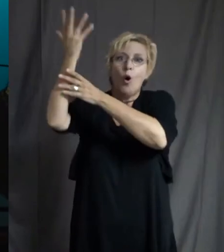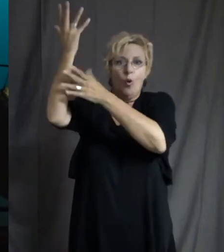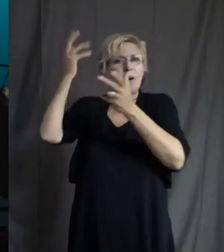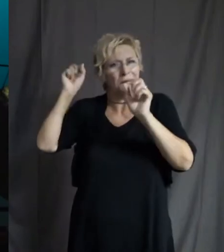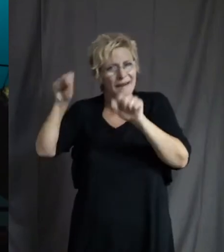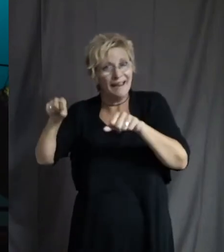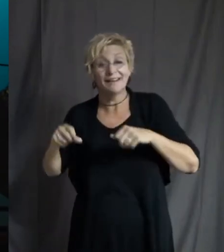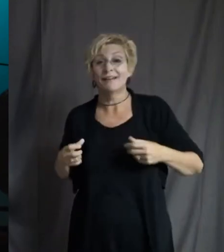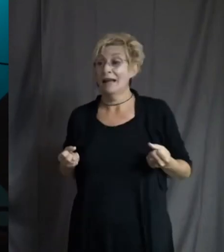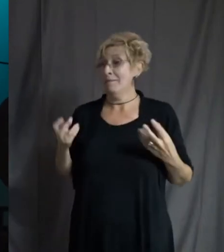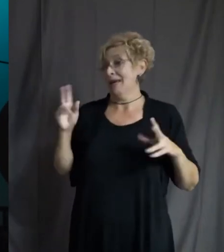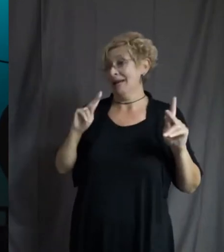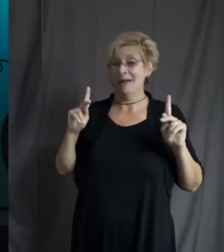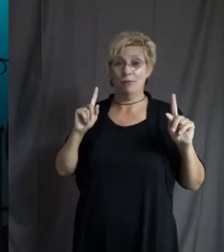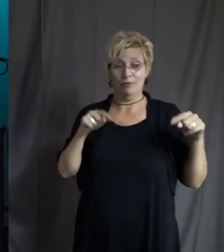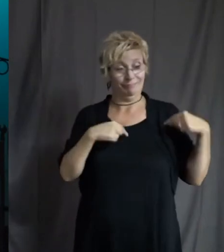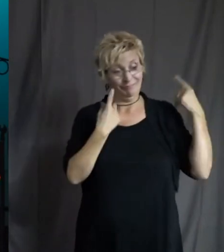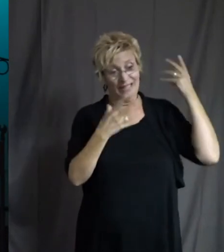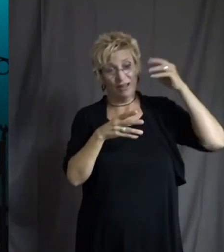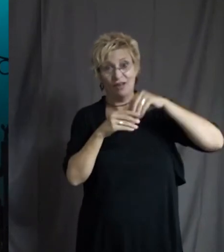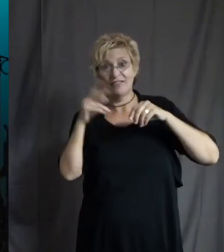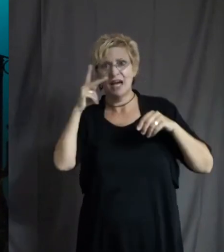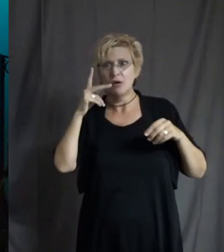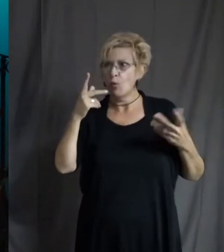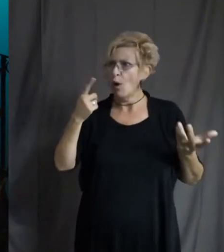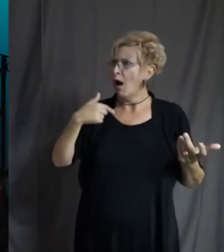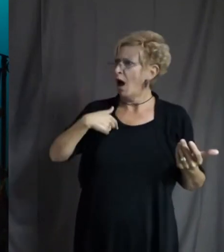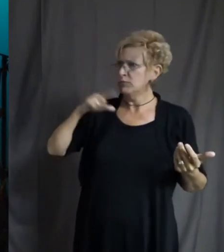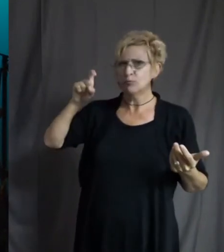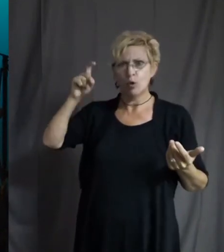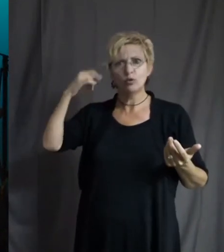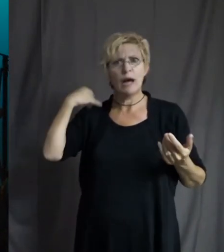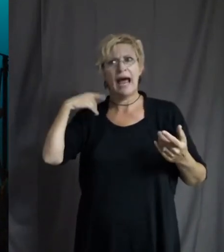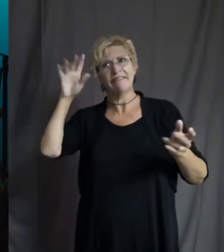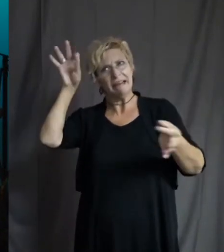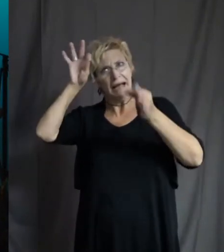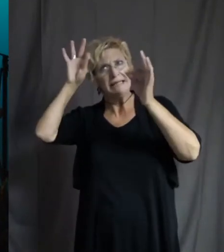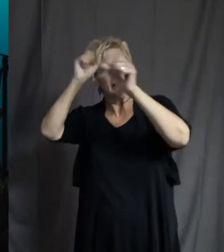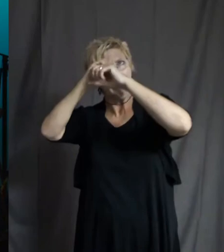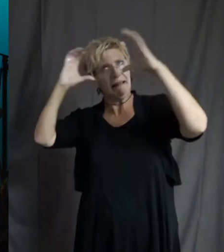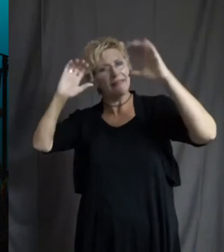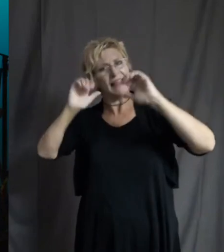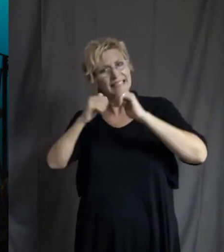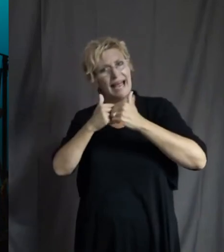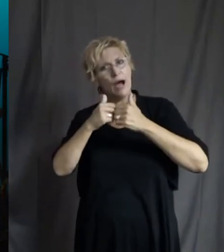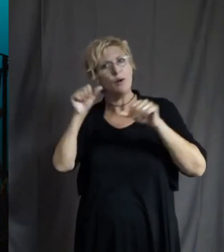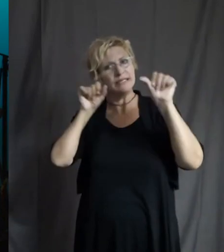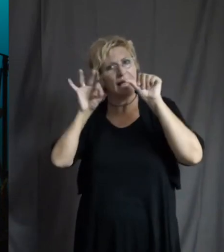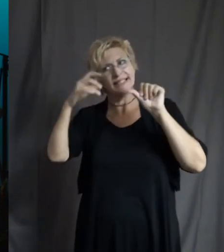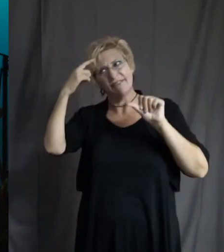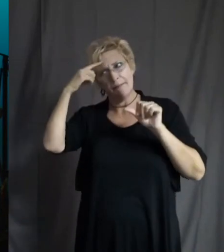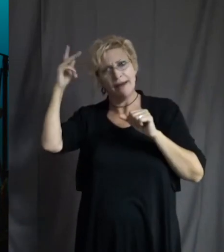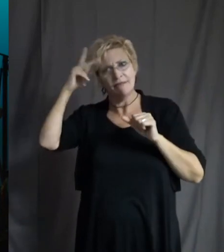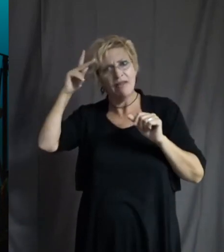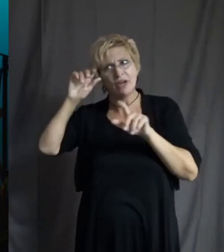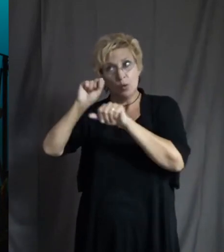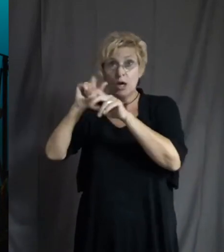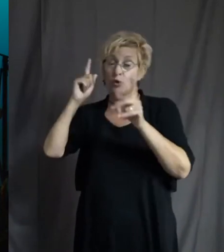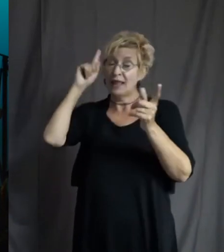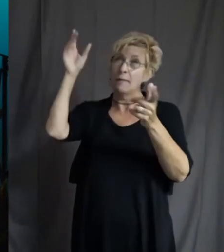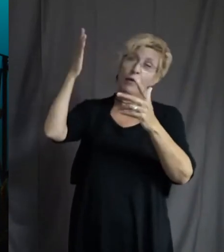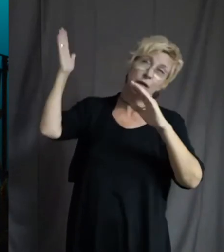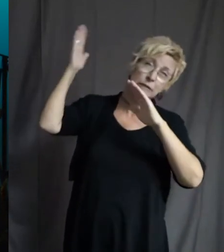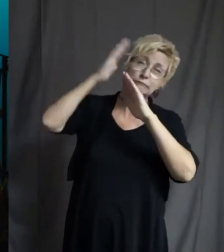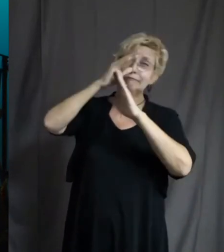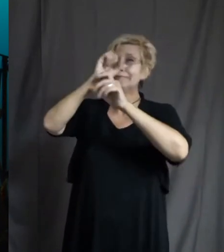longtime science of minders might say, aren't I supposed to have ideals? Isn't that how the science of mind works, to think about my highest, grandest